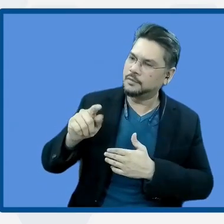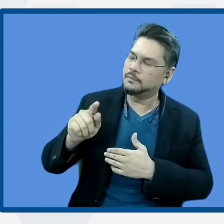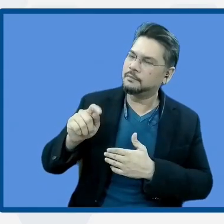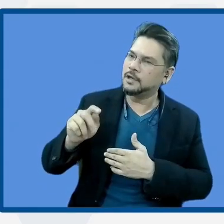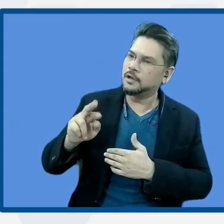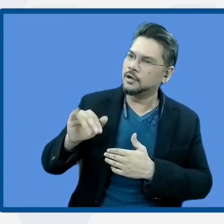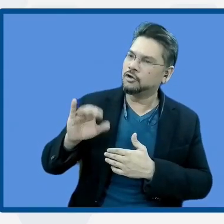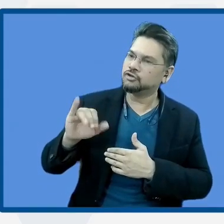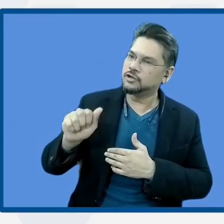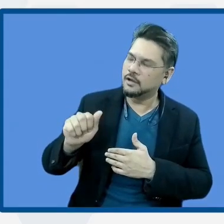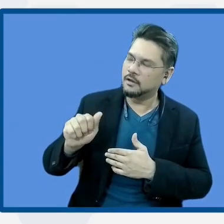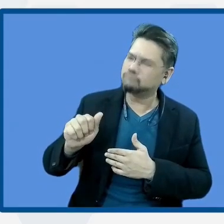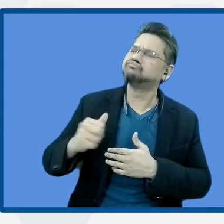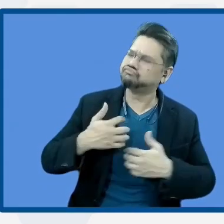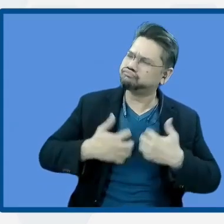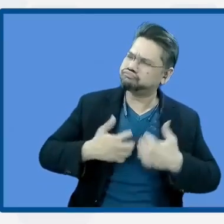interesting.